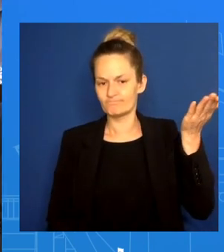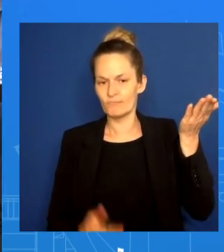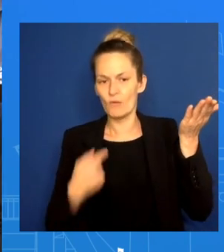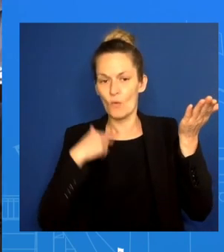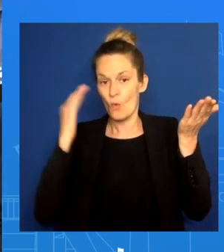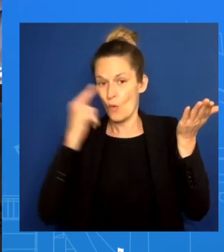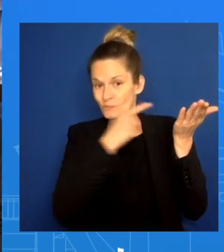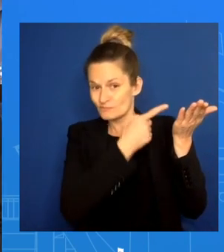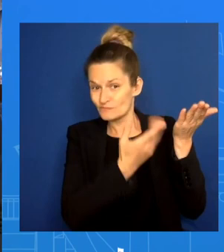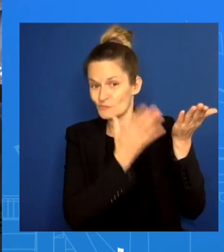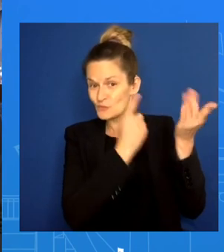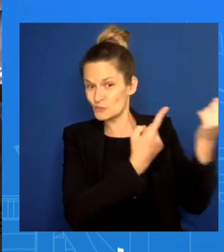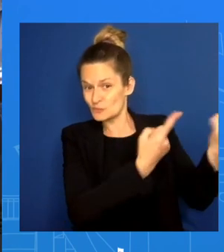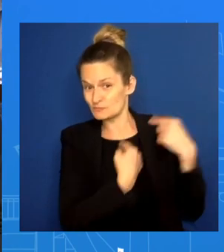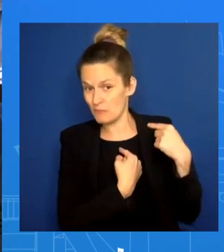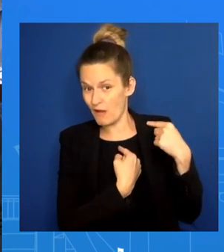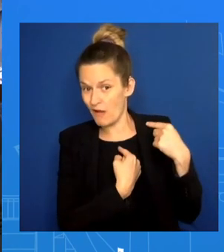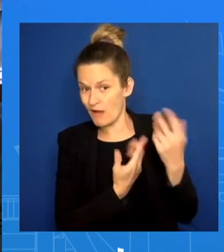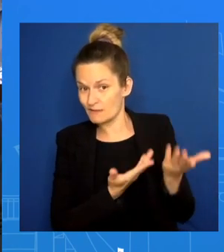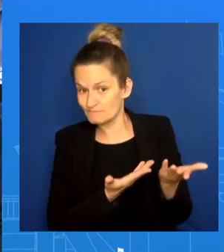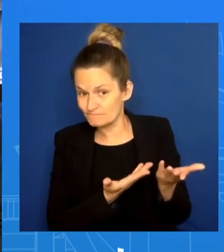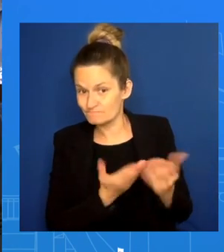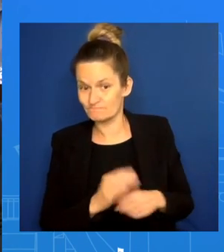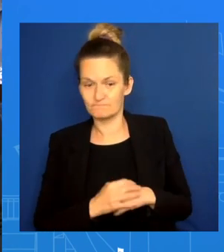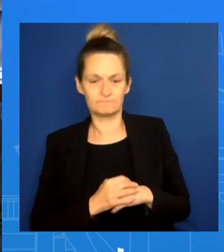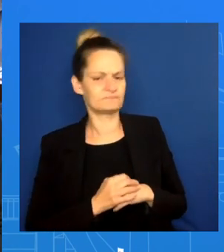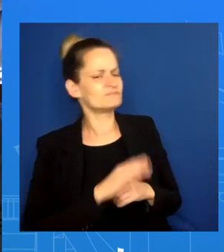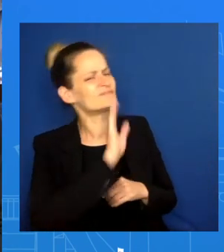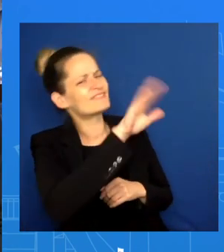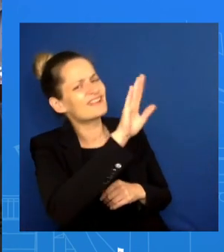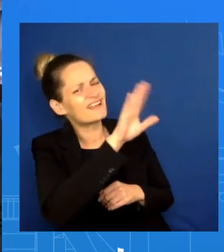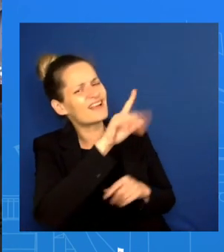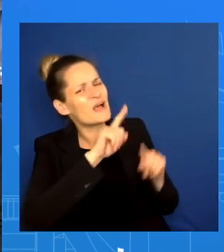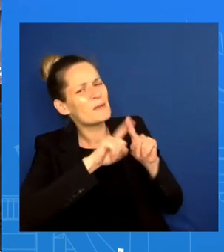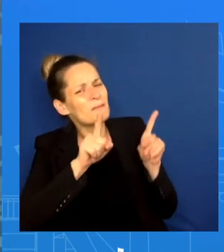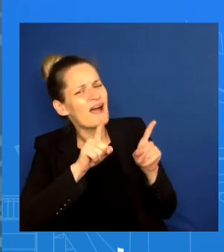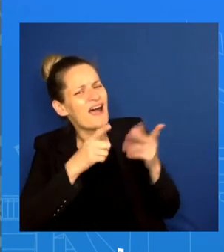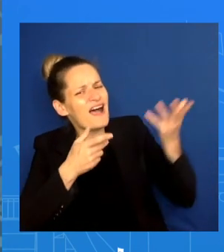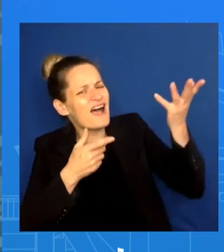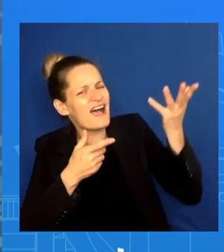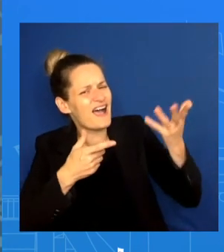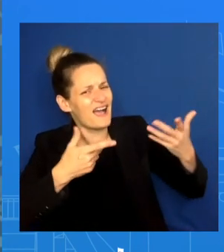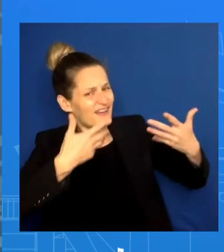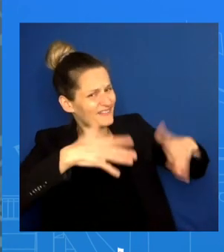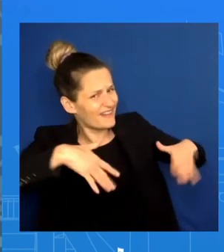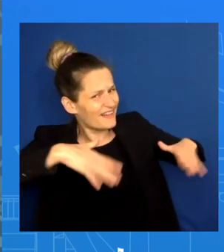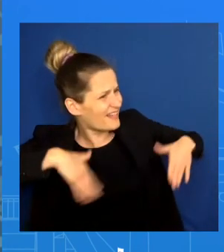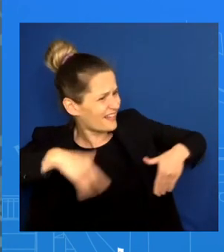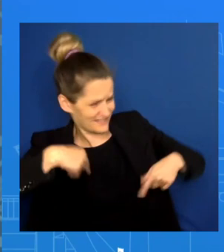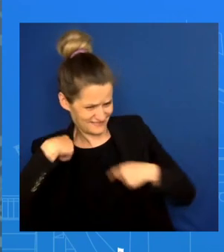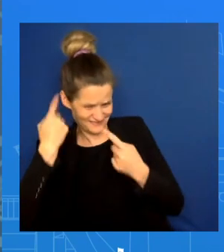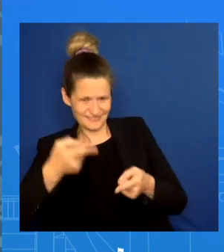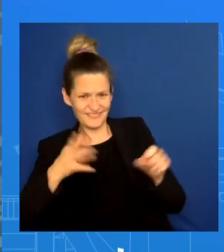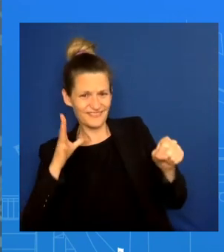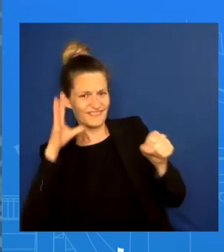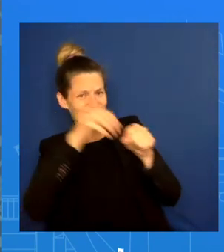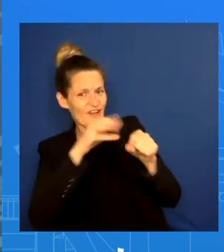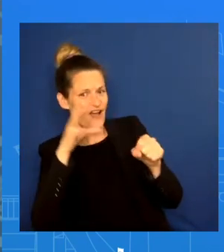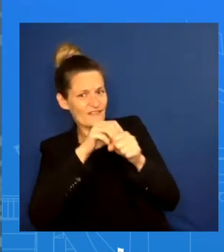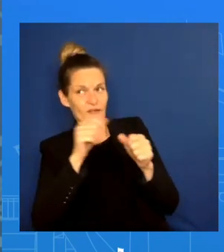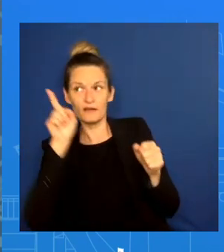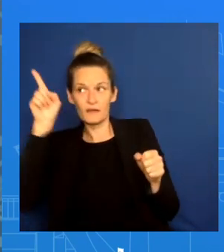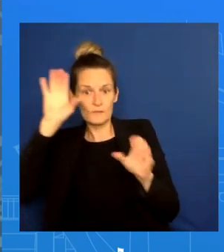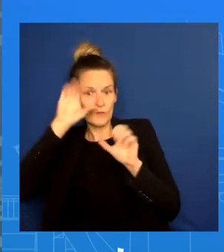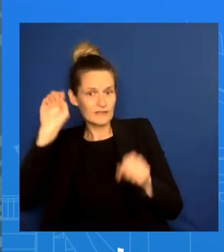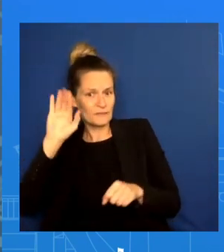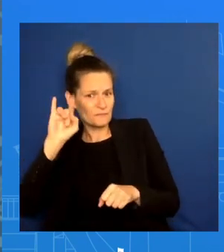engaged so far, do you think this is an offer that President Biden needs to make directly? I think we're making it clear across the